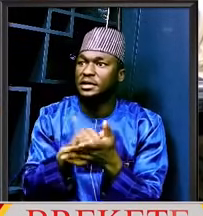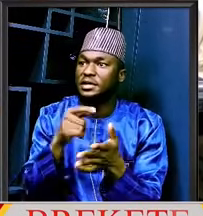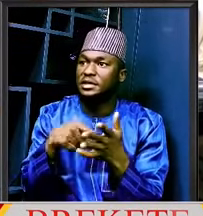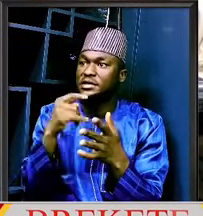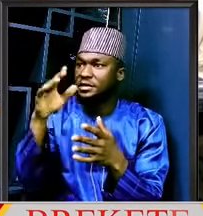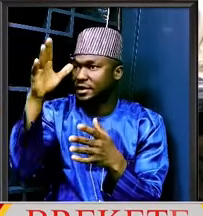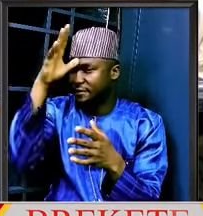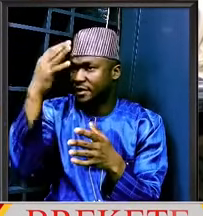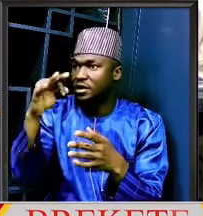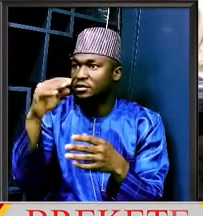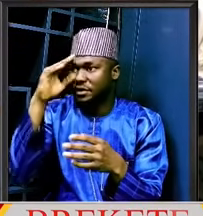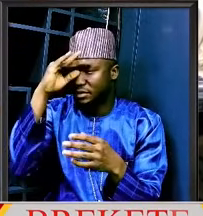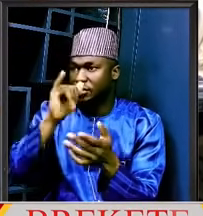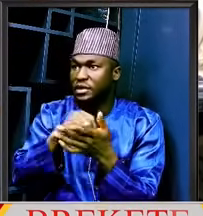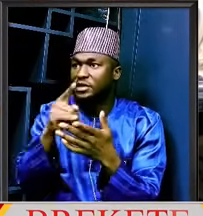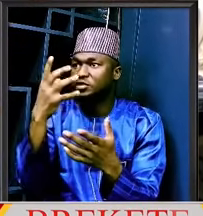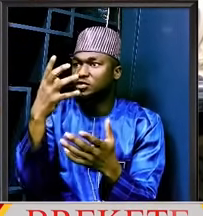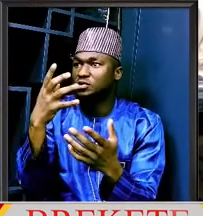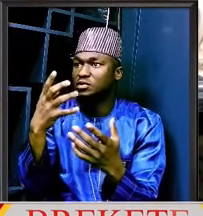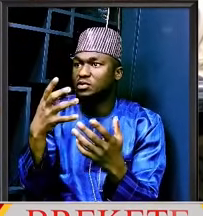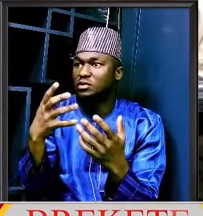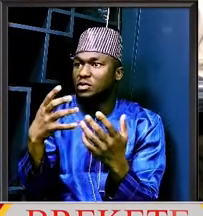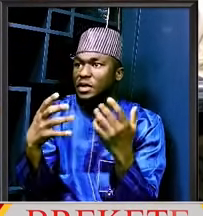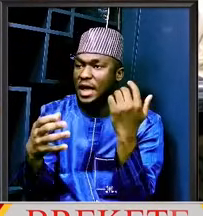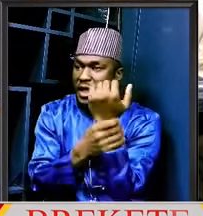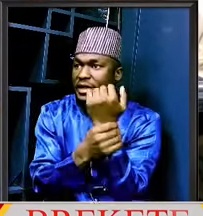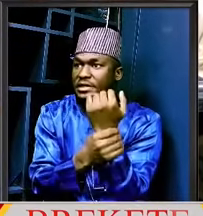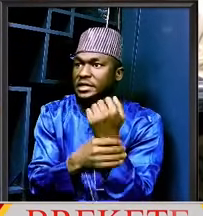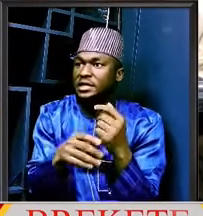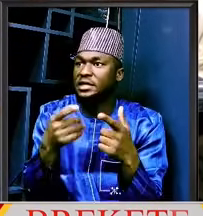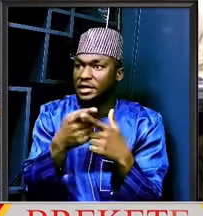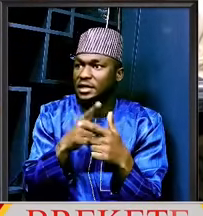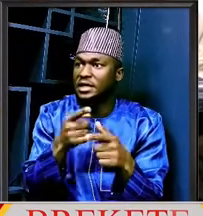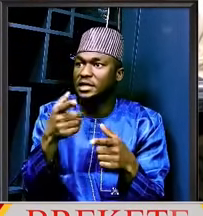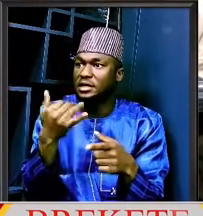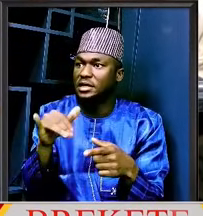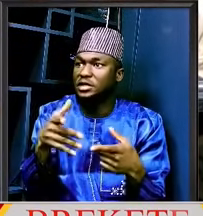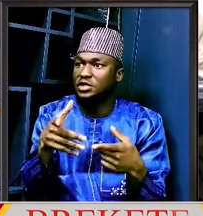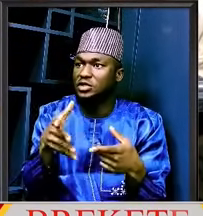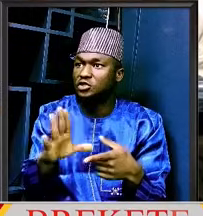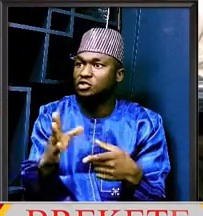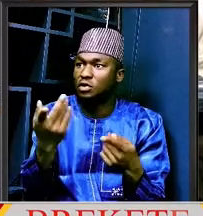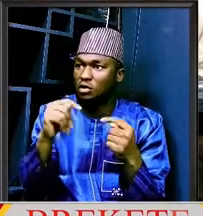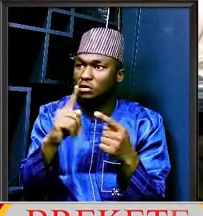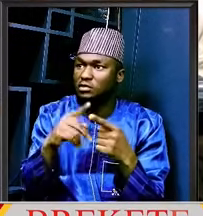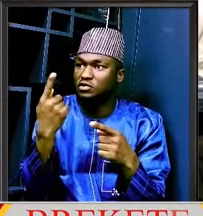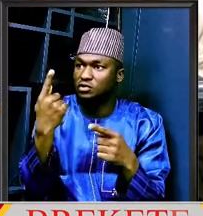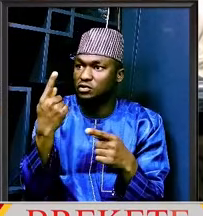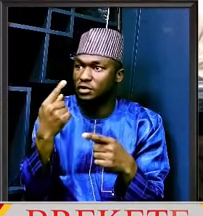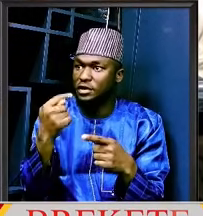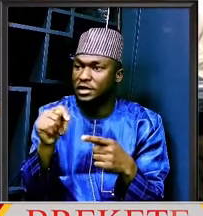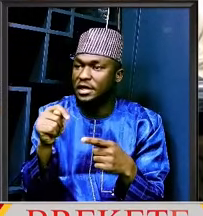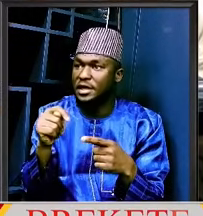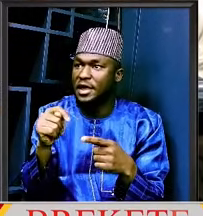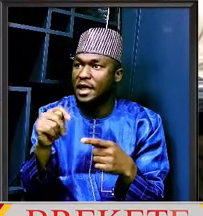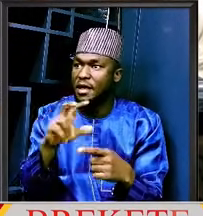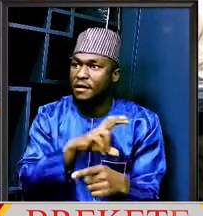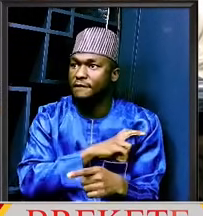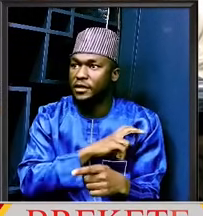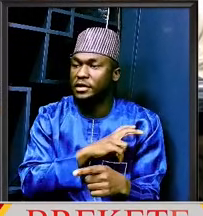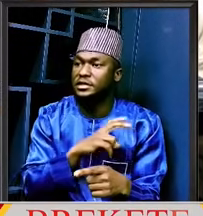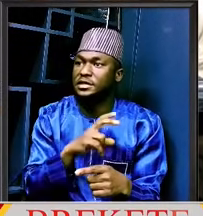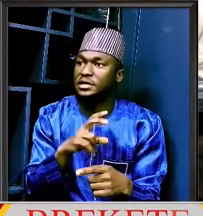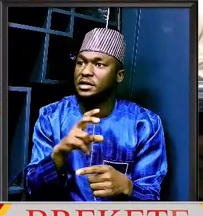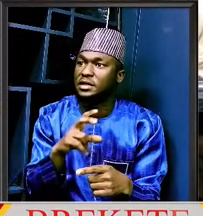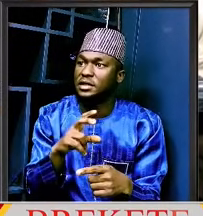he's the father of the boy. It's okay. What they should do is that they should come to the police station that morning with the kindred head and my